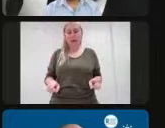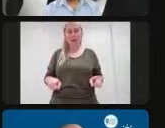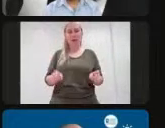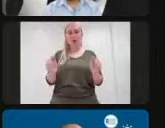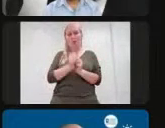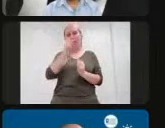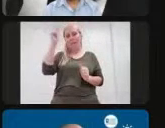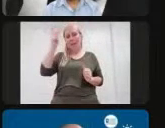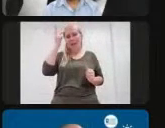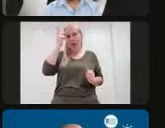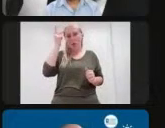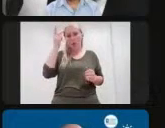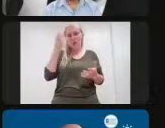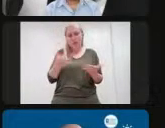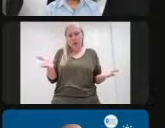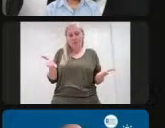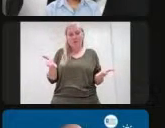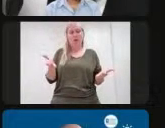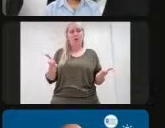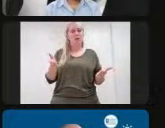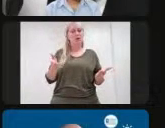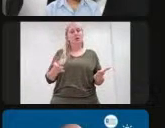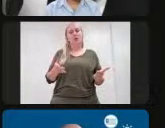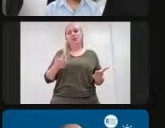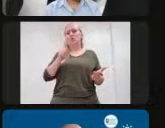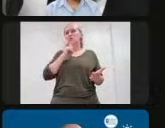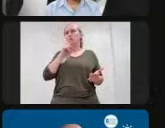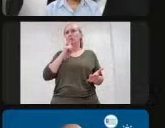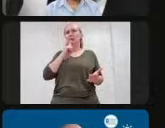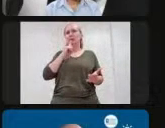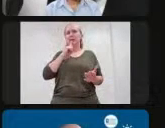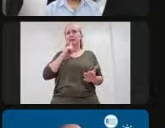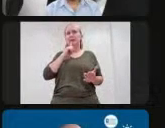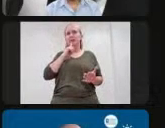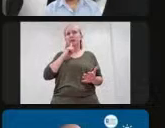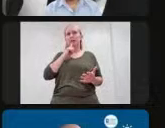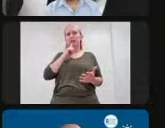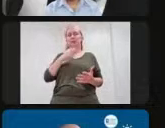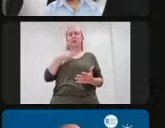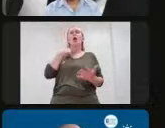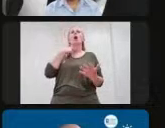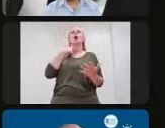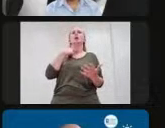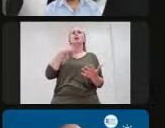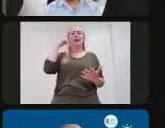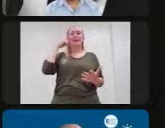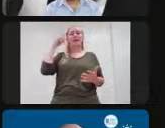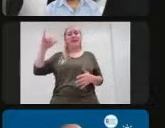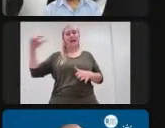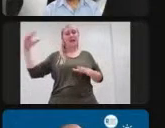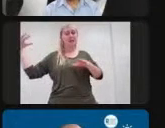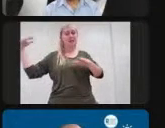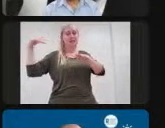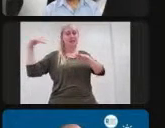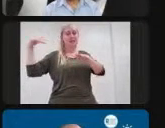political environment. It's gotten to the best of us. And I think that's flown into the